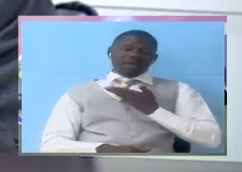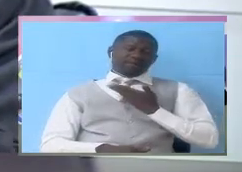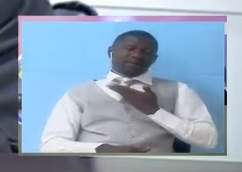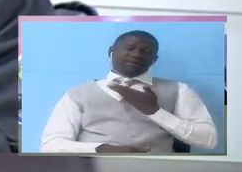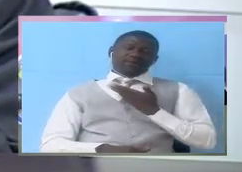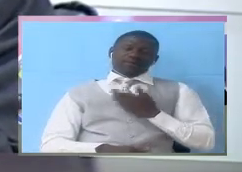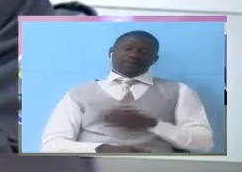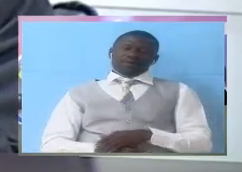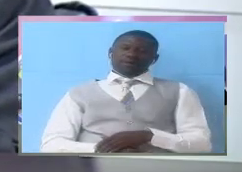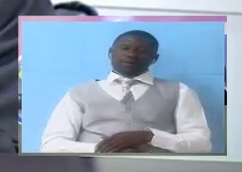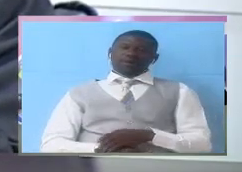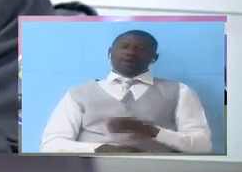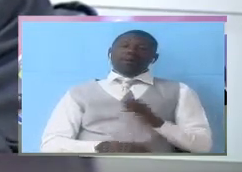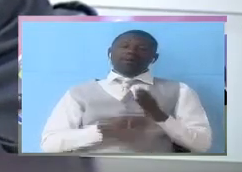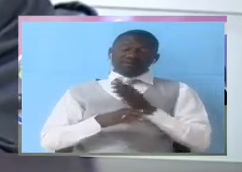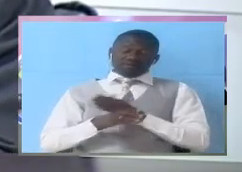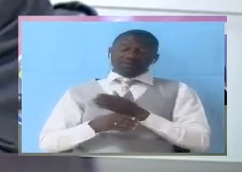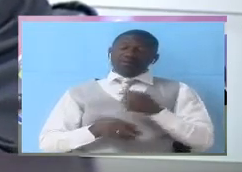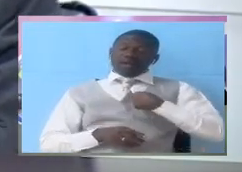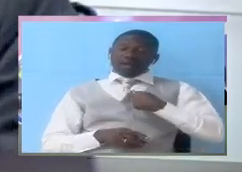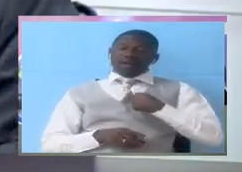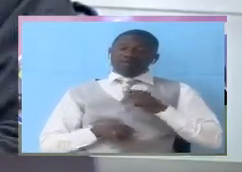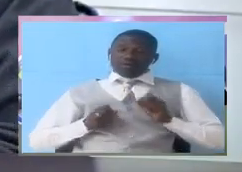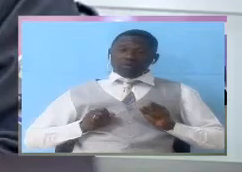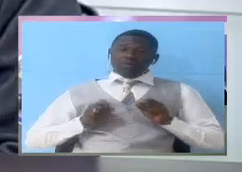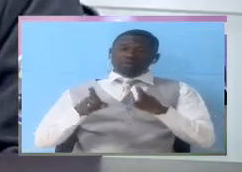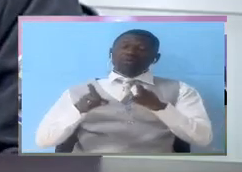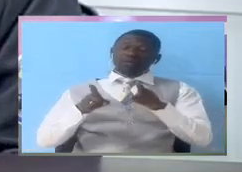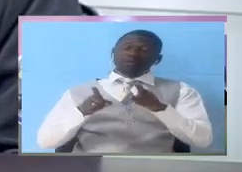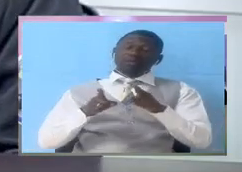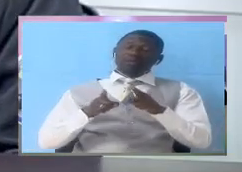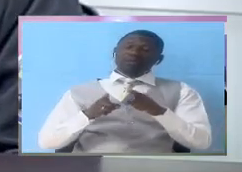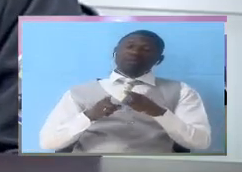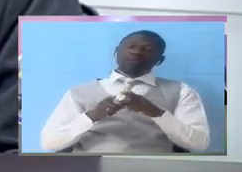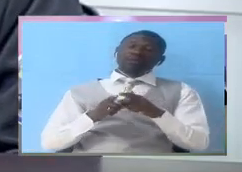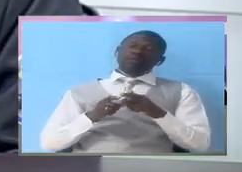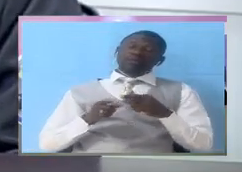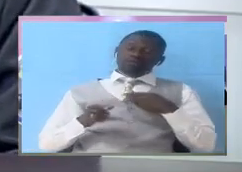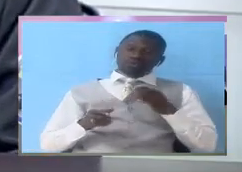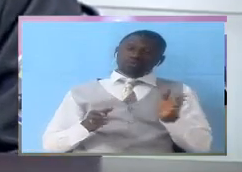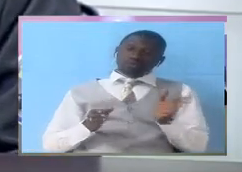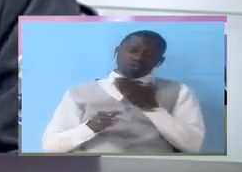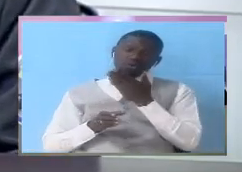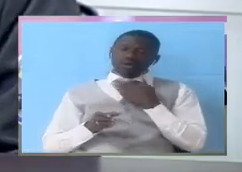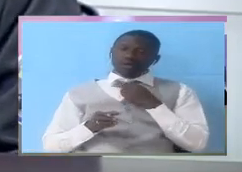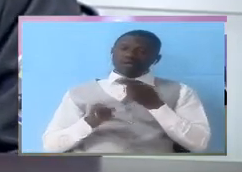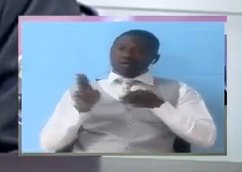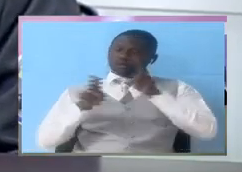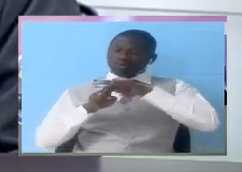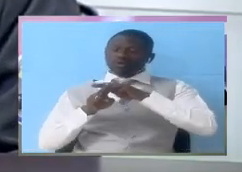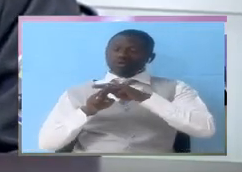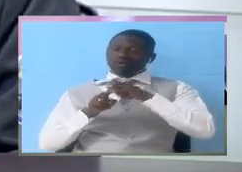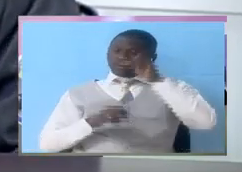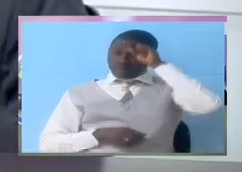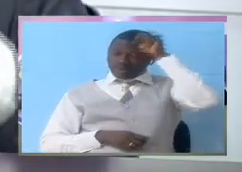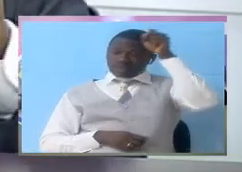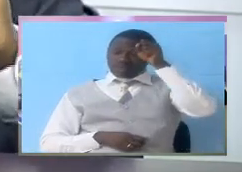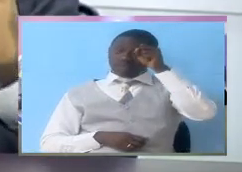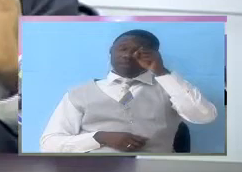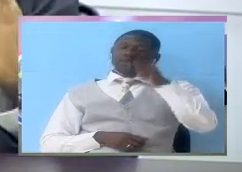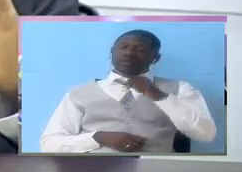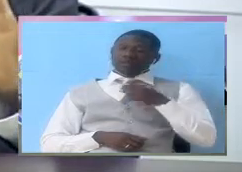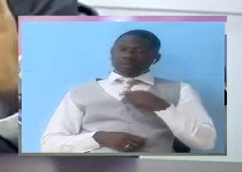had the opportunity to go and brief the president, he was already in the know. Bala ma dan am bunta bo xamne dina meuna dem nak wax ak president bi agale